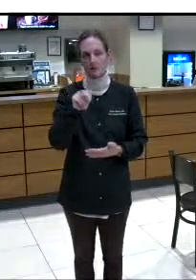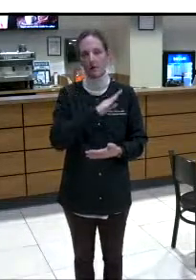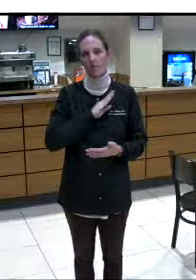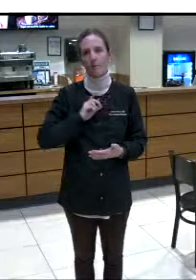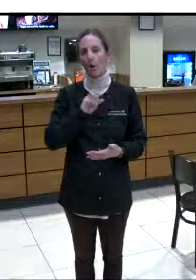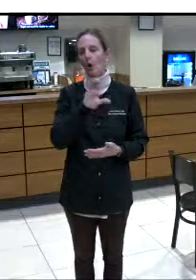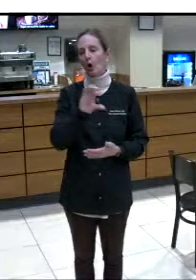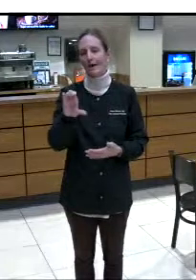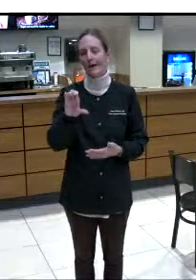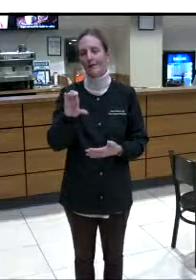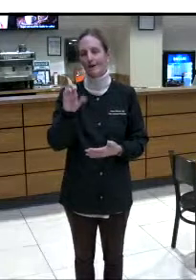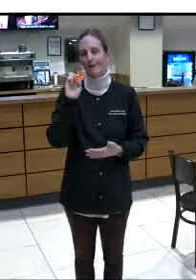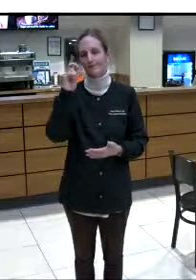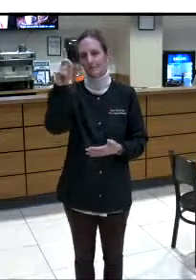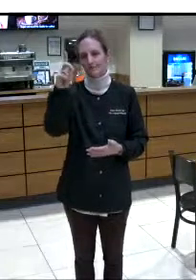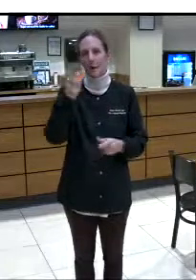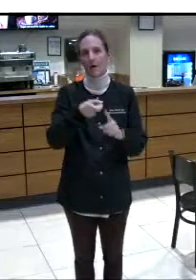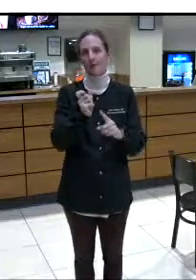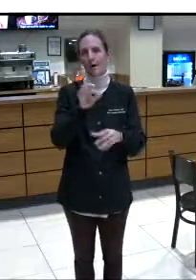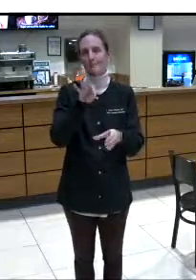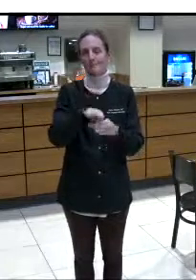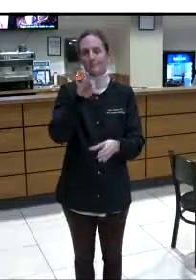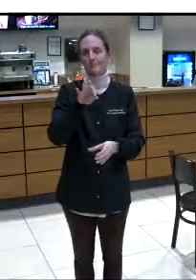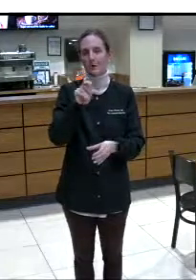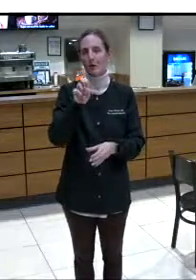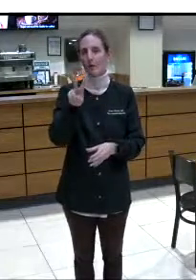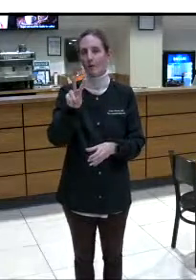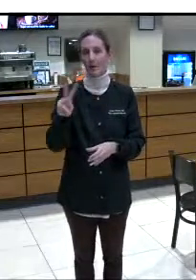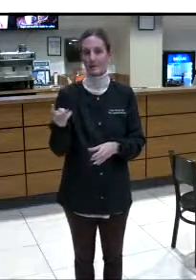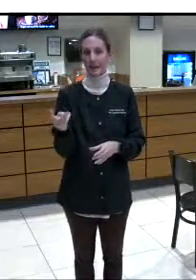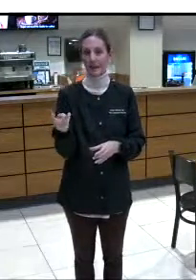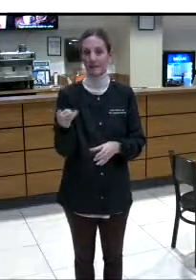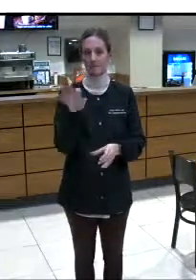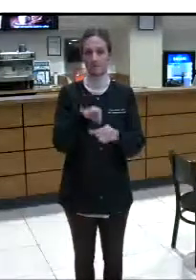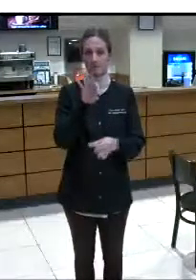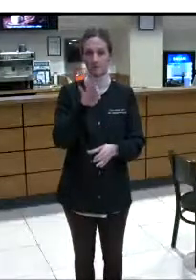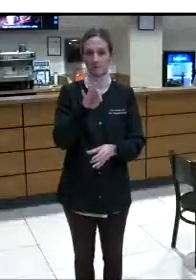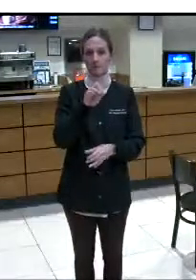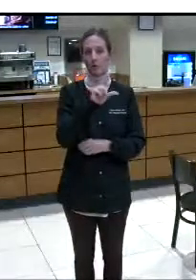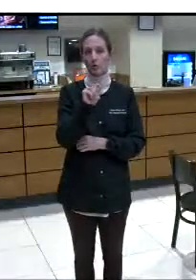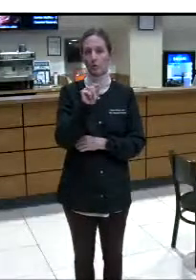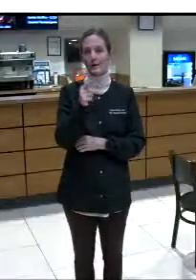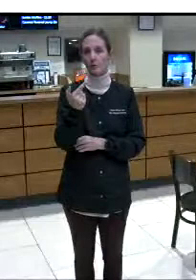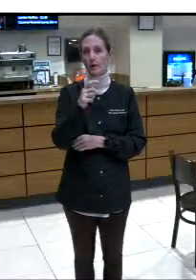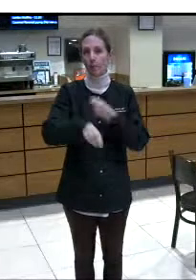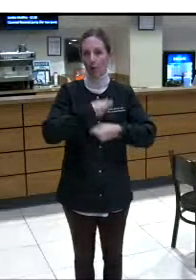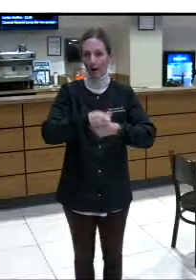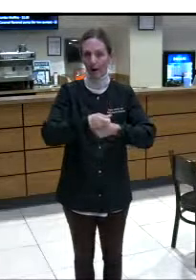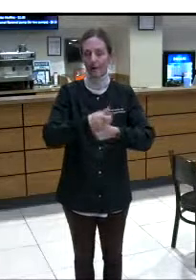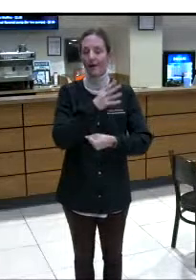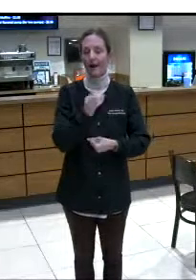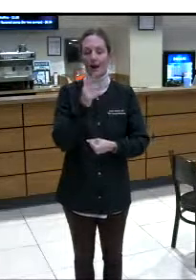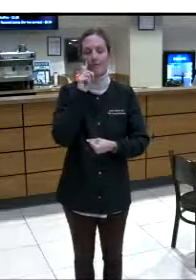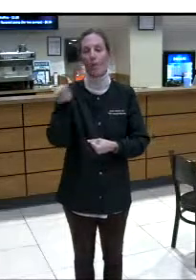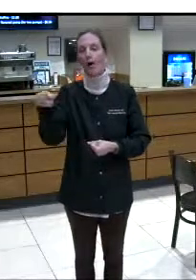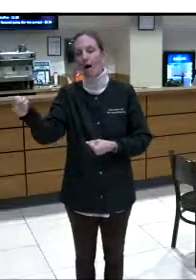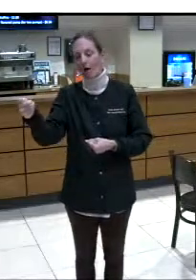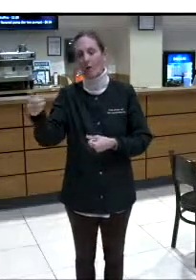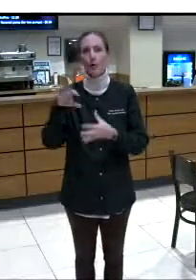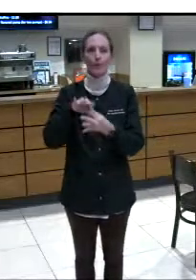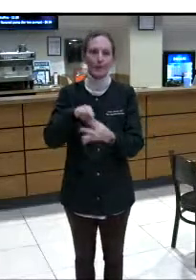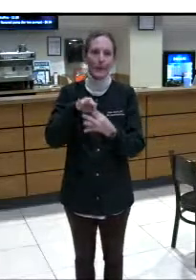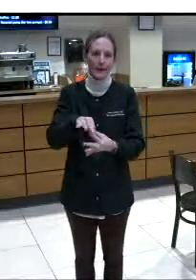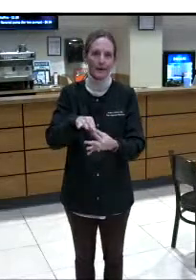declaring the results of an election held on November 2nd, 2021, and for other related